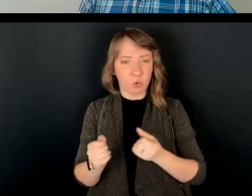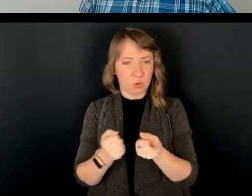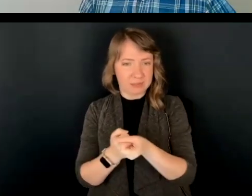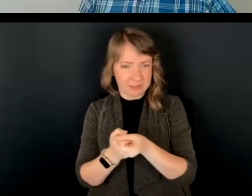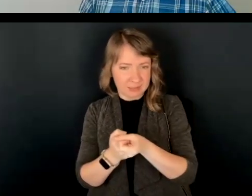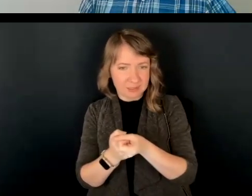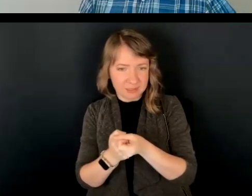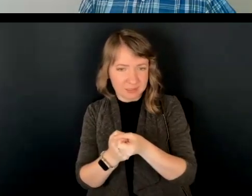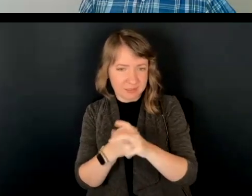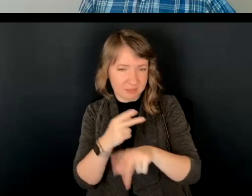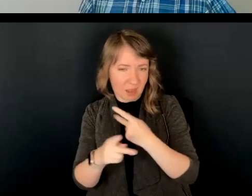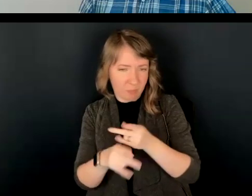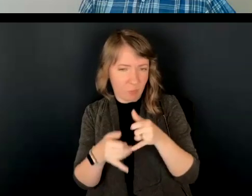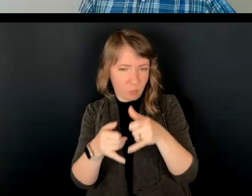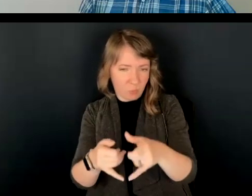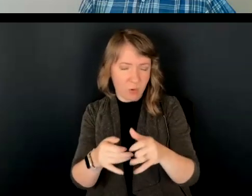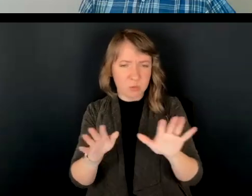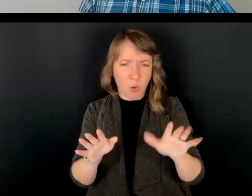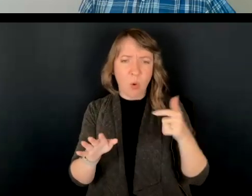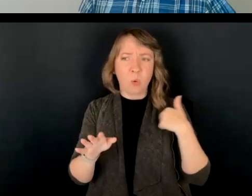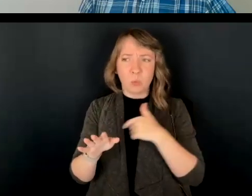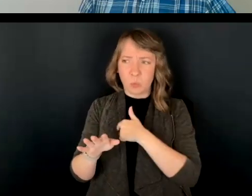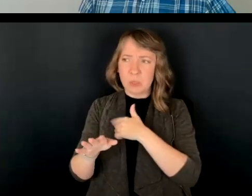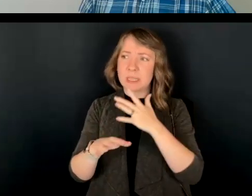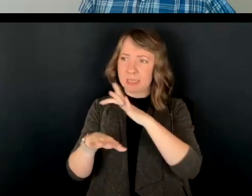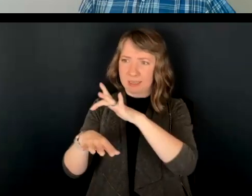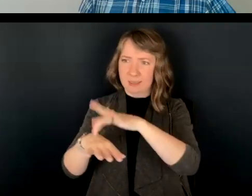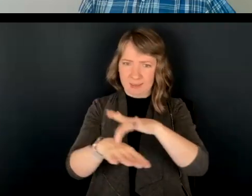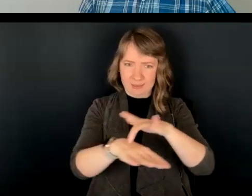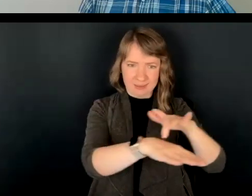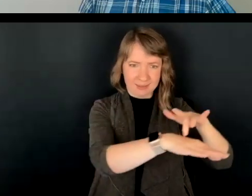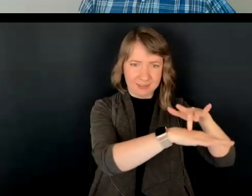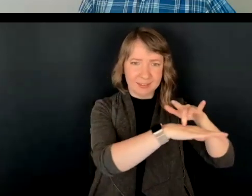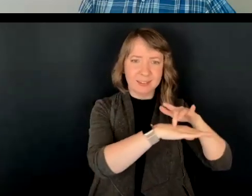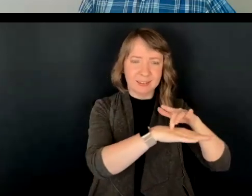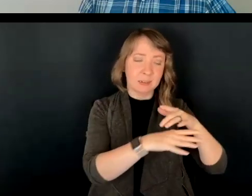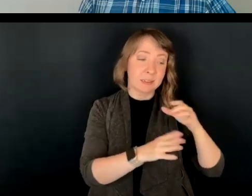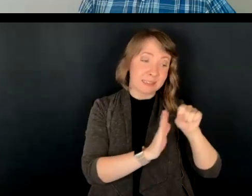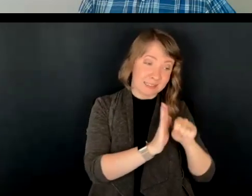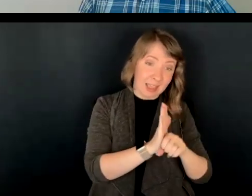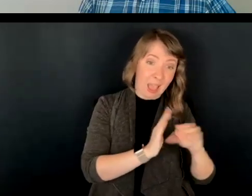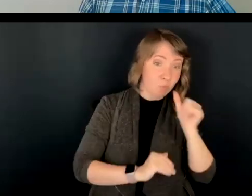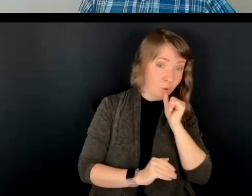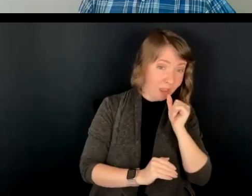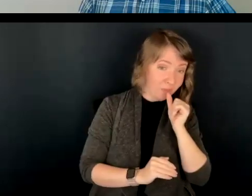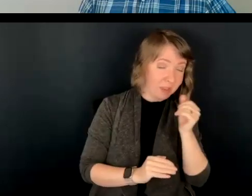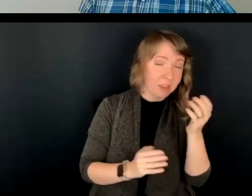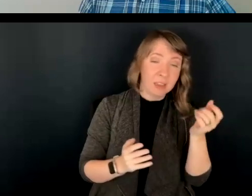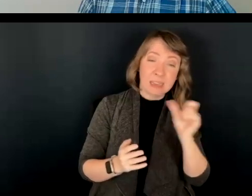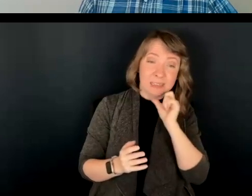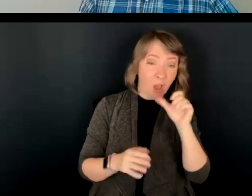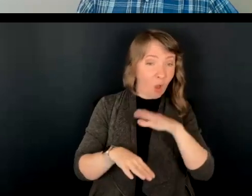And so we touch a lot of resources that happen in state and private that are not on NFS